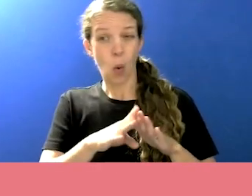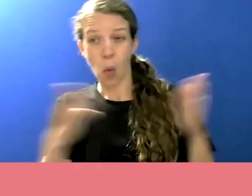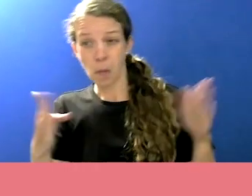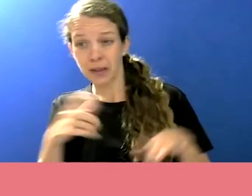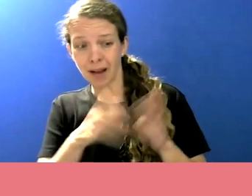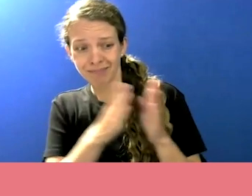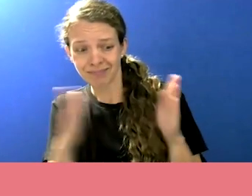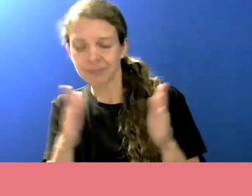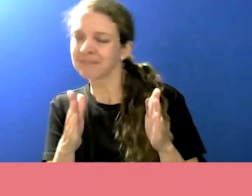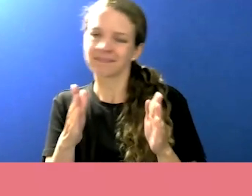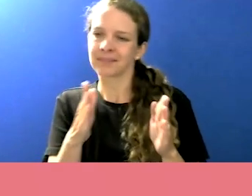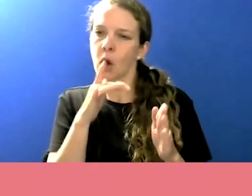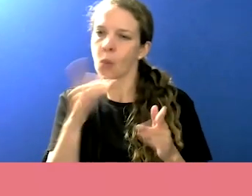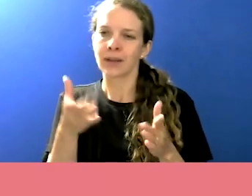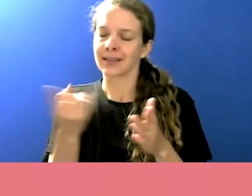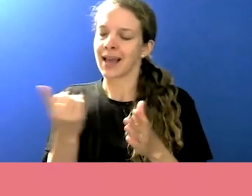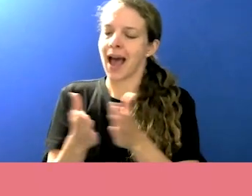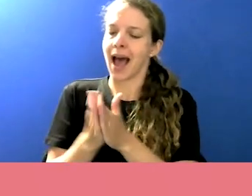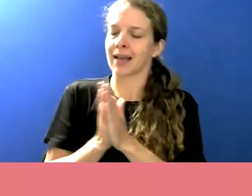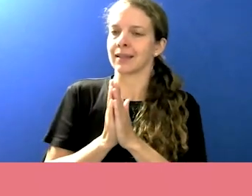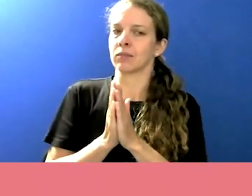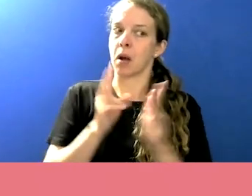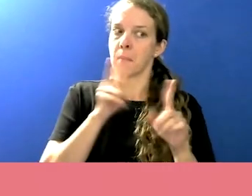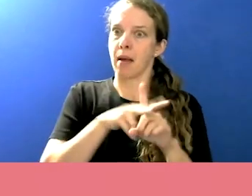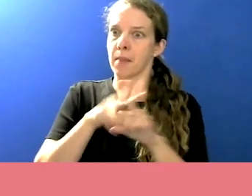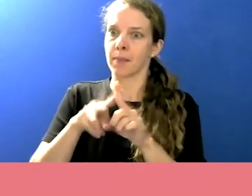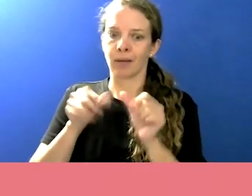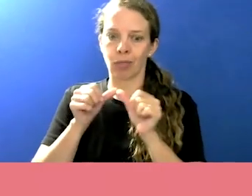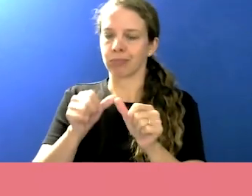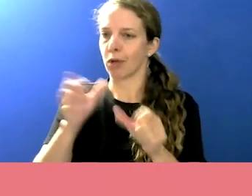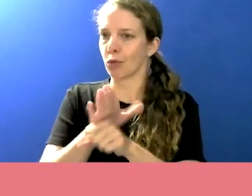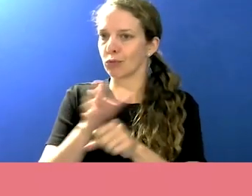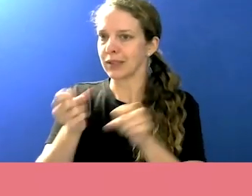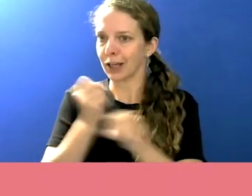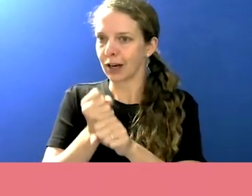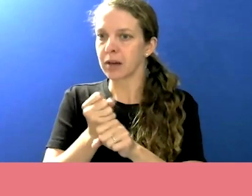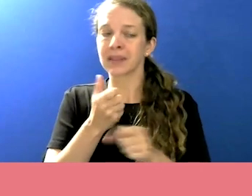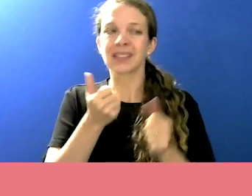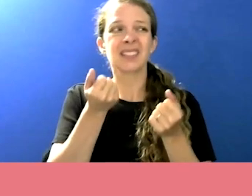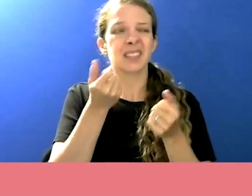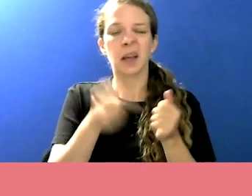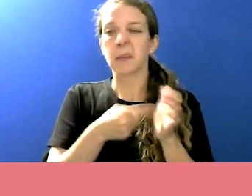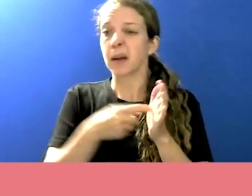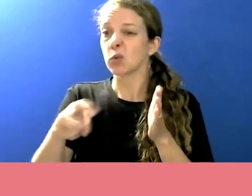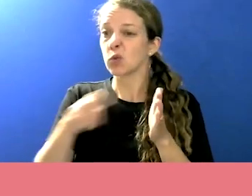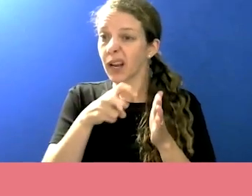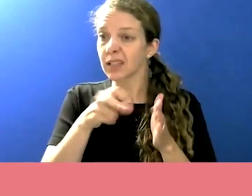always ask students to apply throughout the whole academic year because we do have students that, like I mentioned, transfer, graduate, or just don't return to